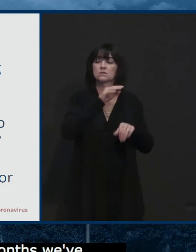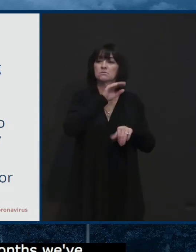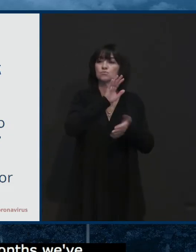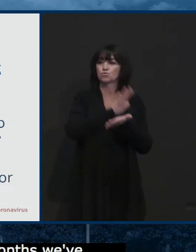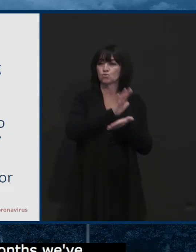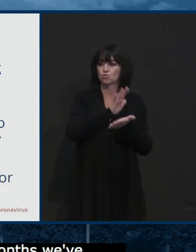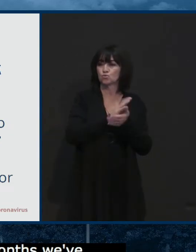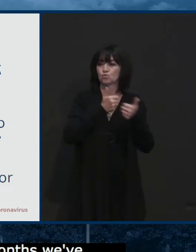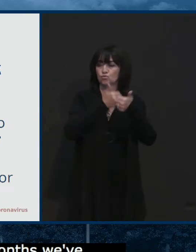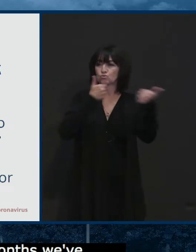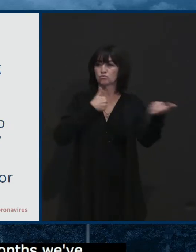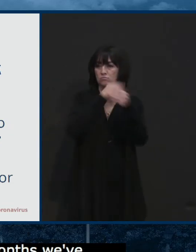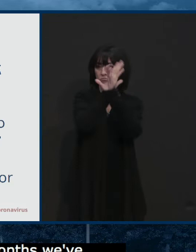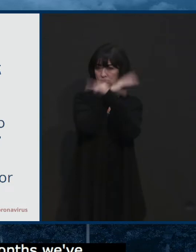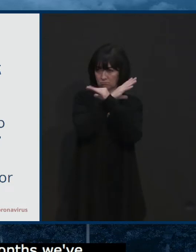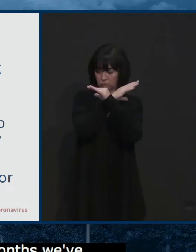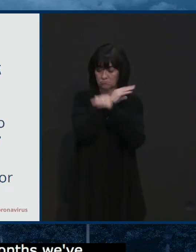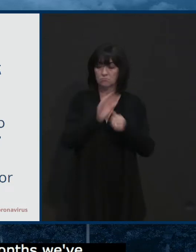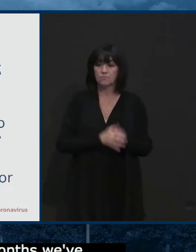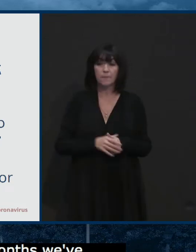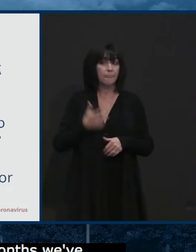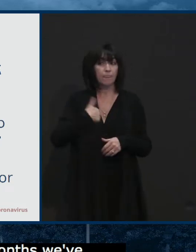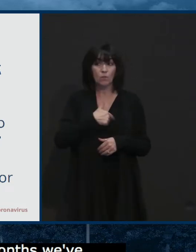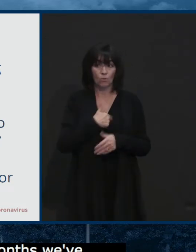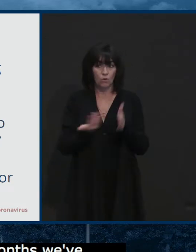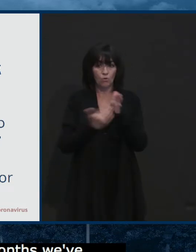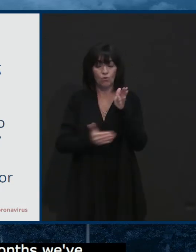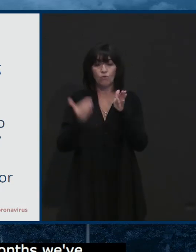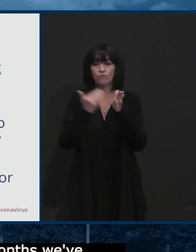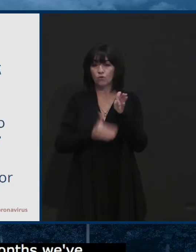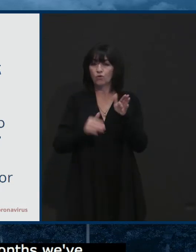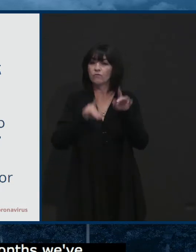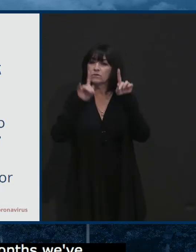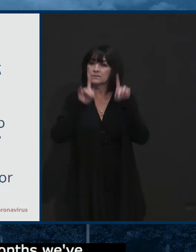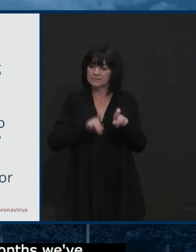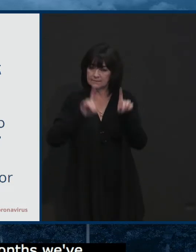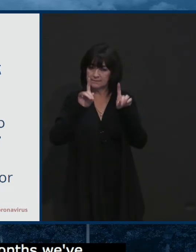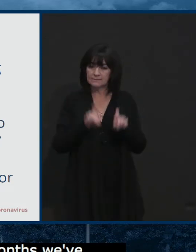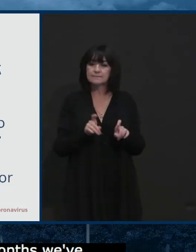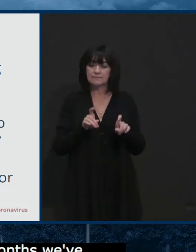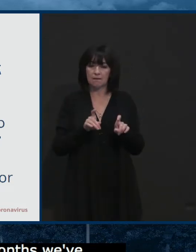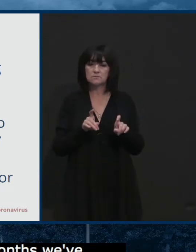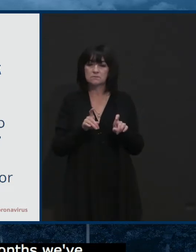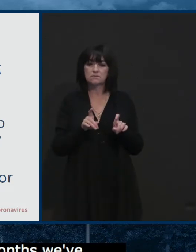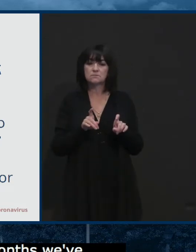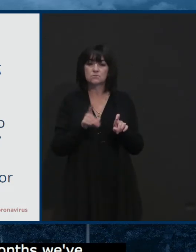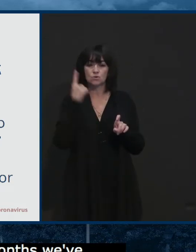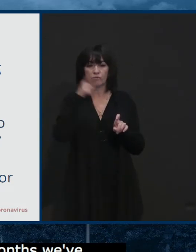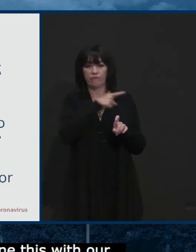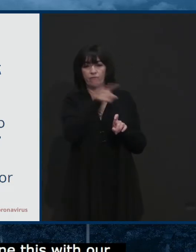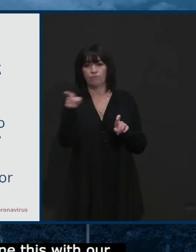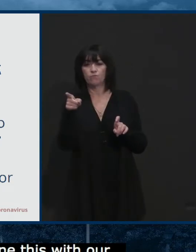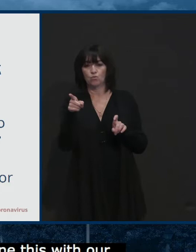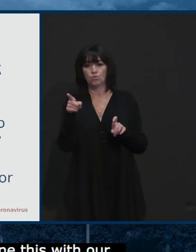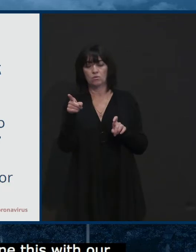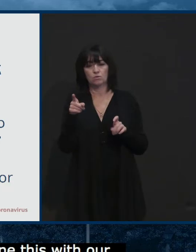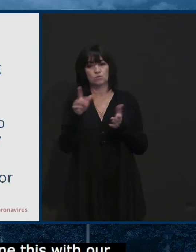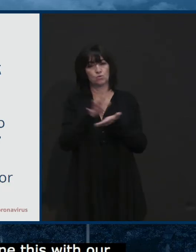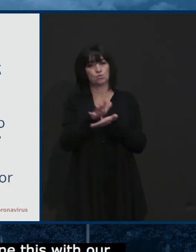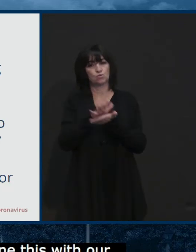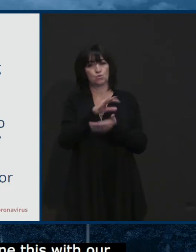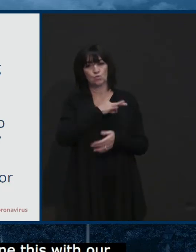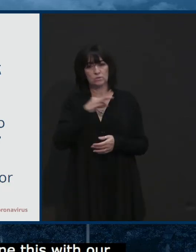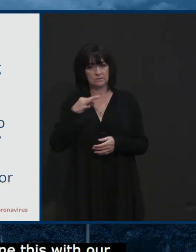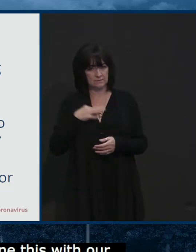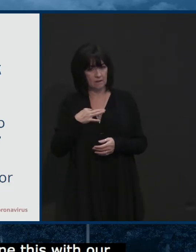through multiple different vendors and partners that we've used to provide capacity in state. These